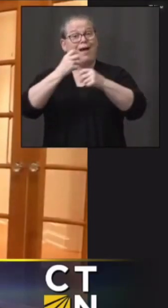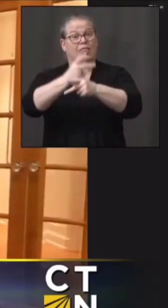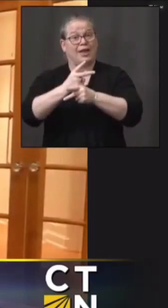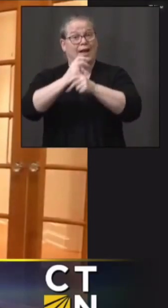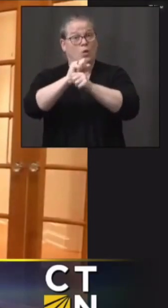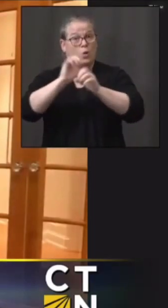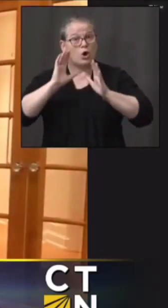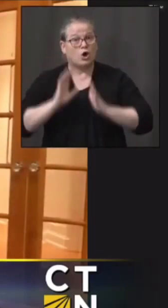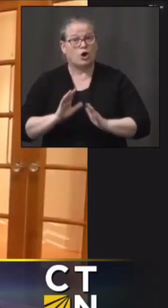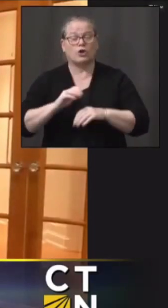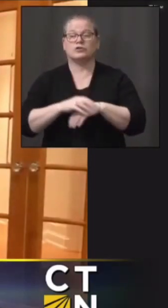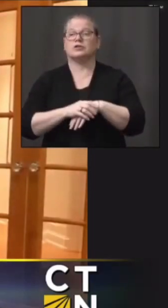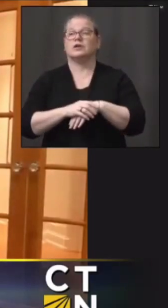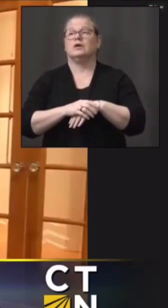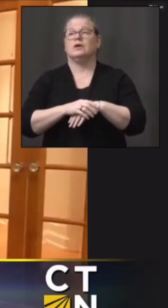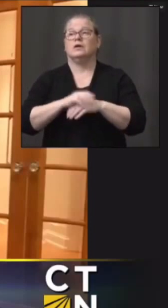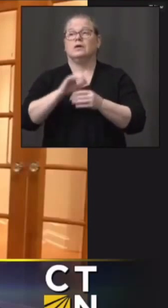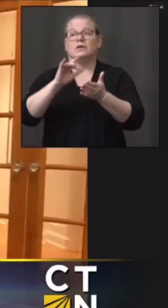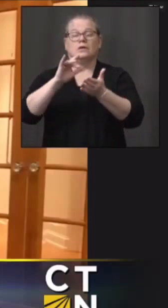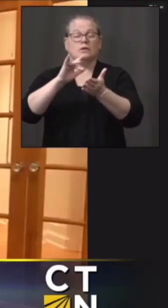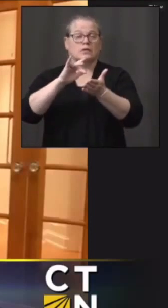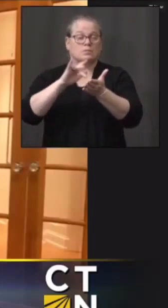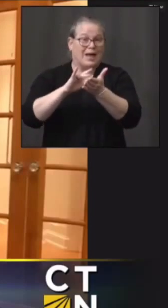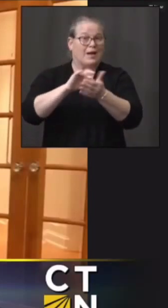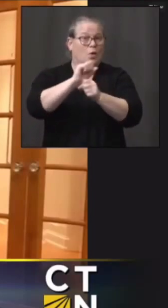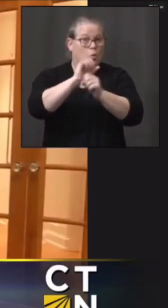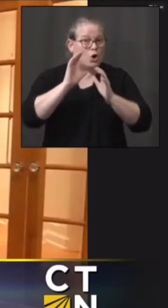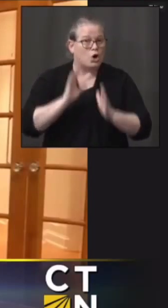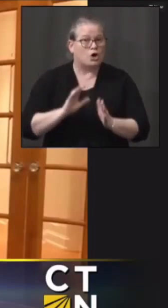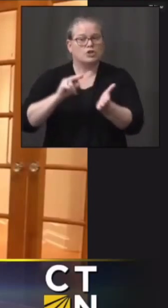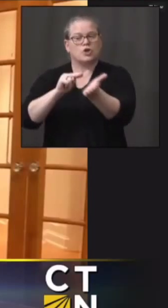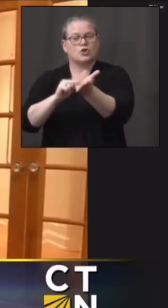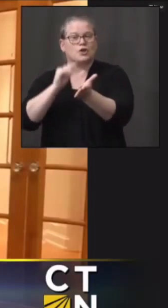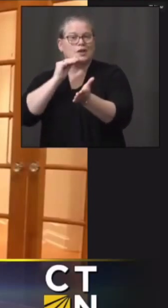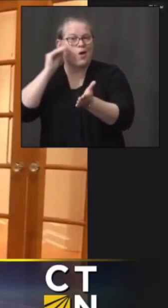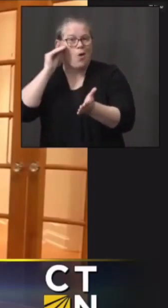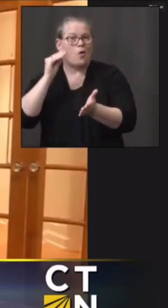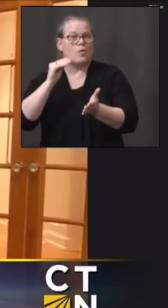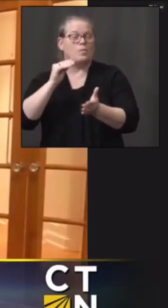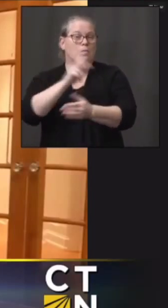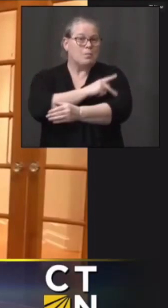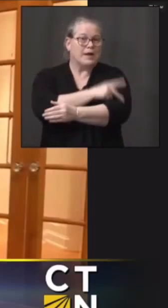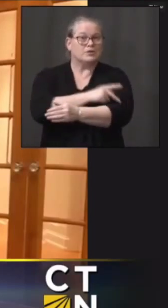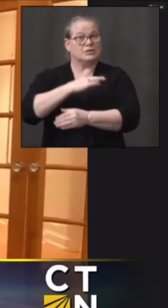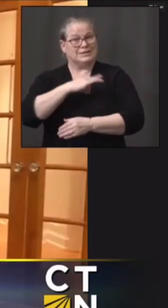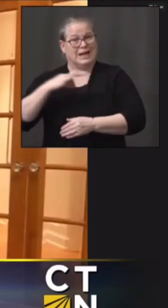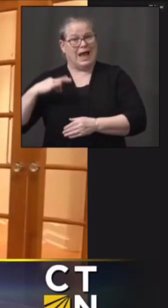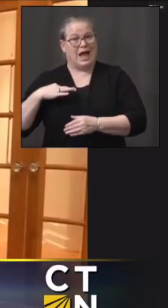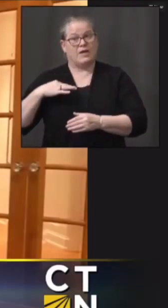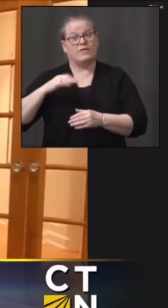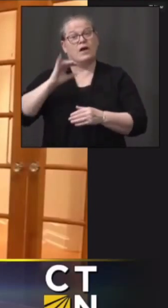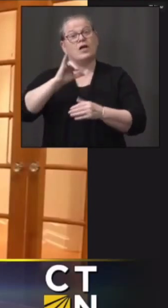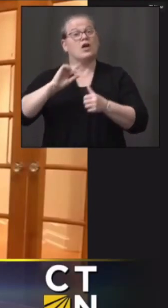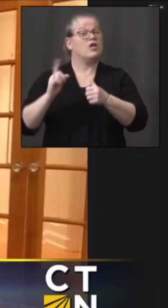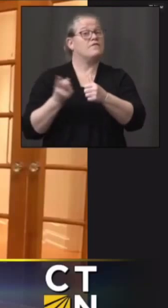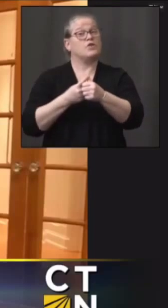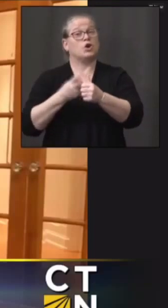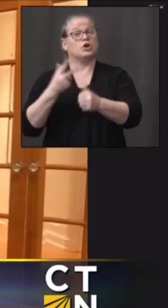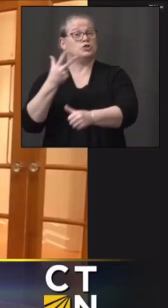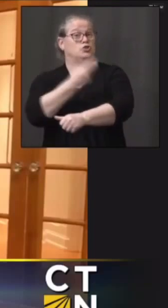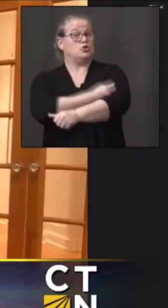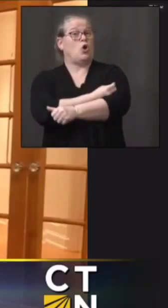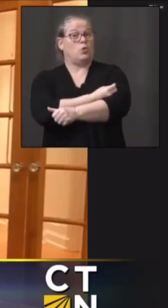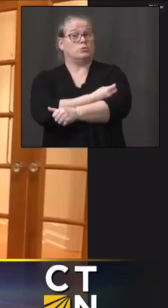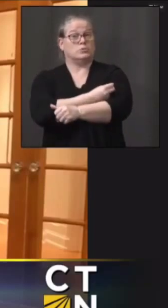our nursing home residents and staff, we'd expect to have a first dose administered to that entire population by early